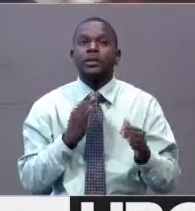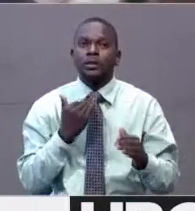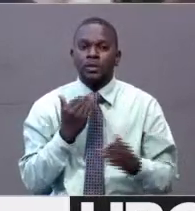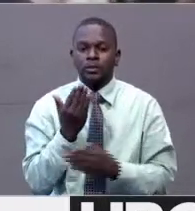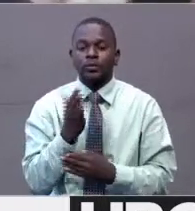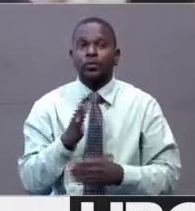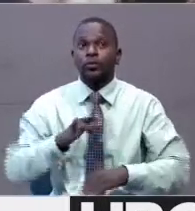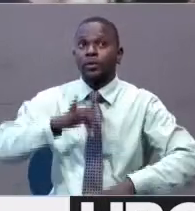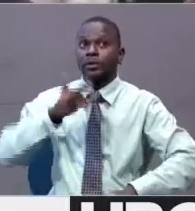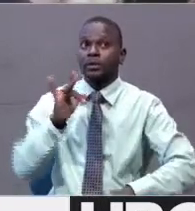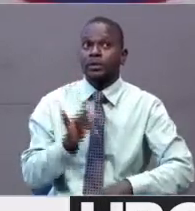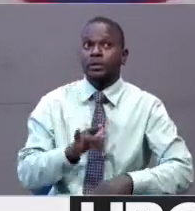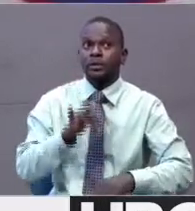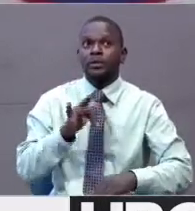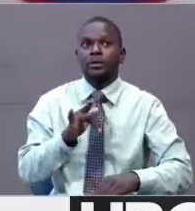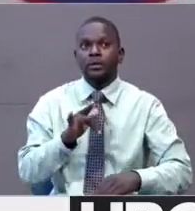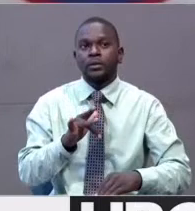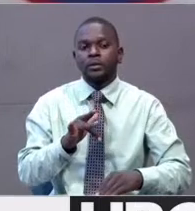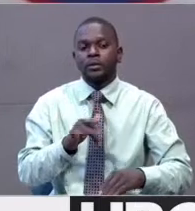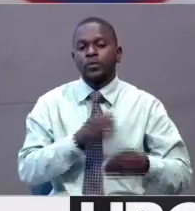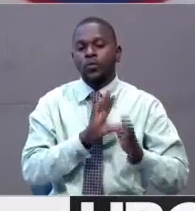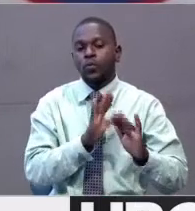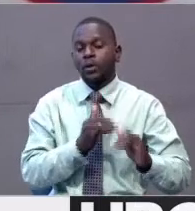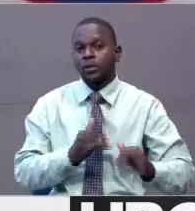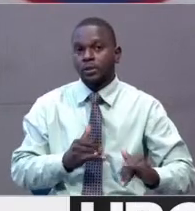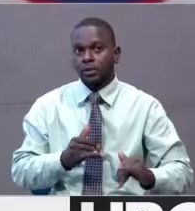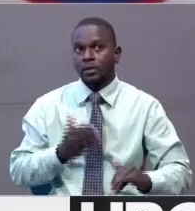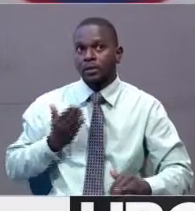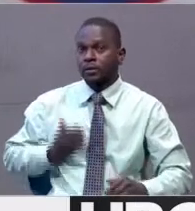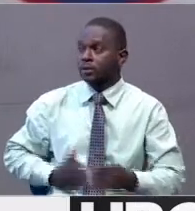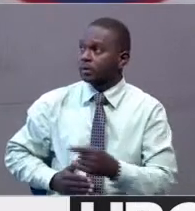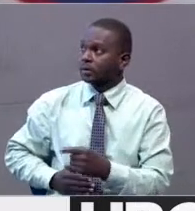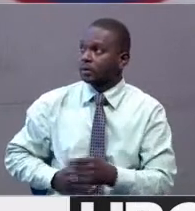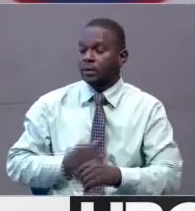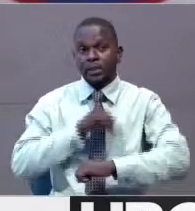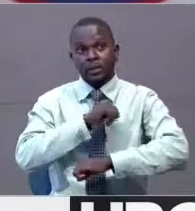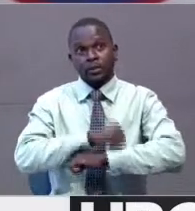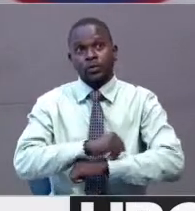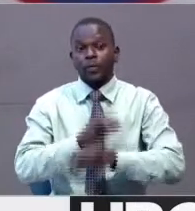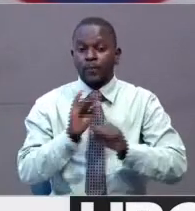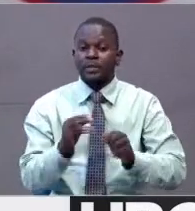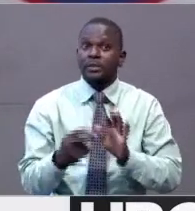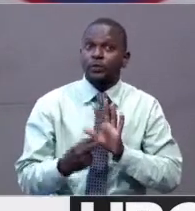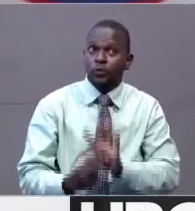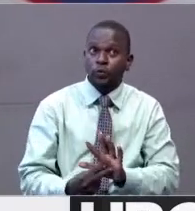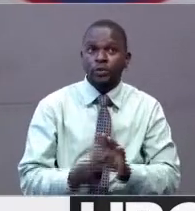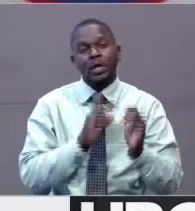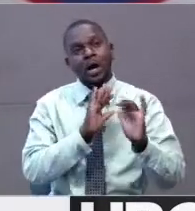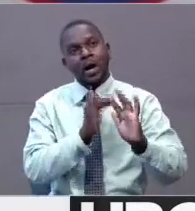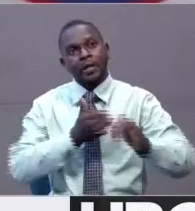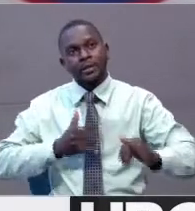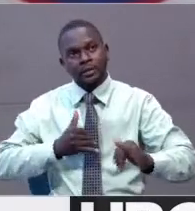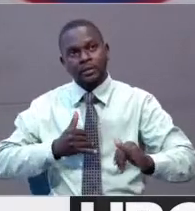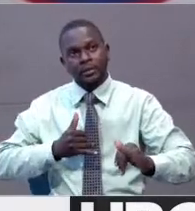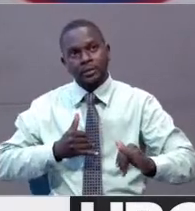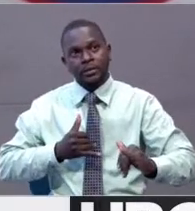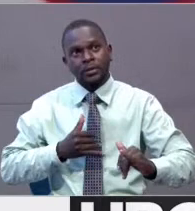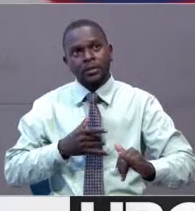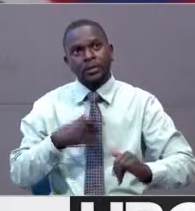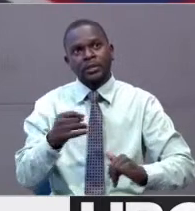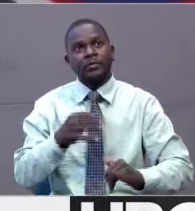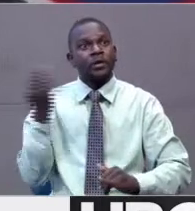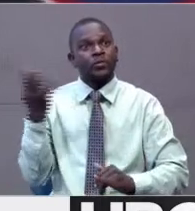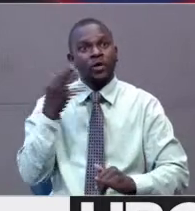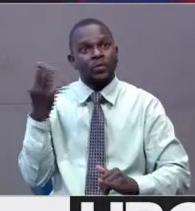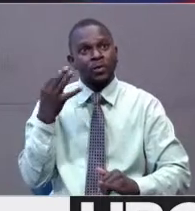for more sensitization on hygiene-related behaviors. The schools should introduce hygiene. When a patient goes to hospital, when a